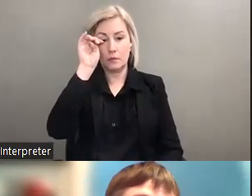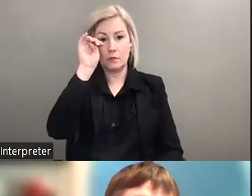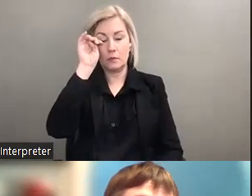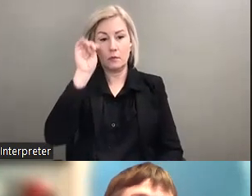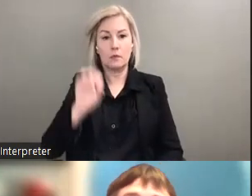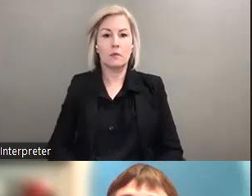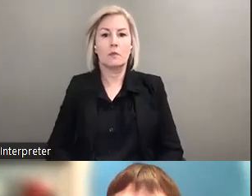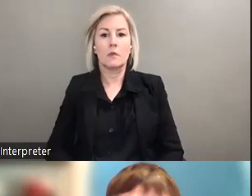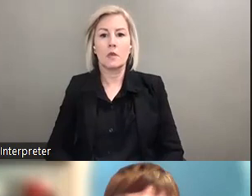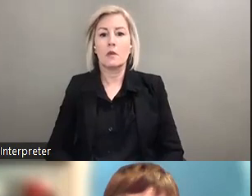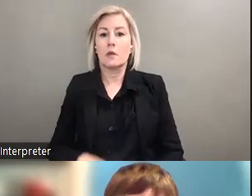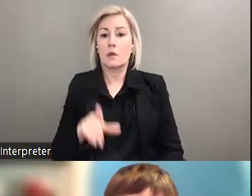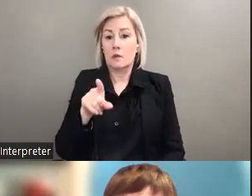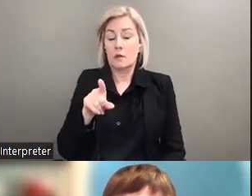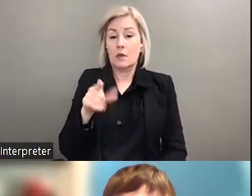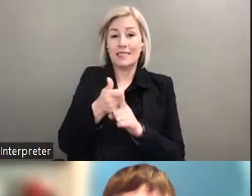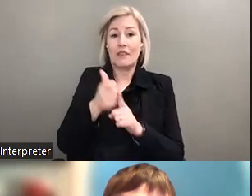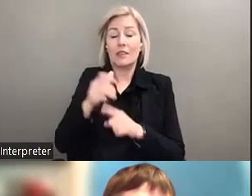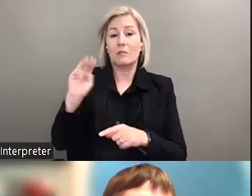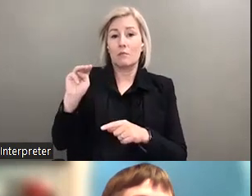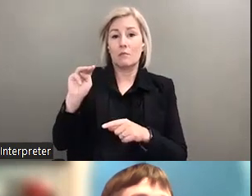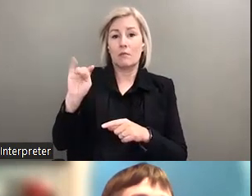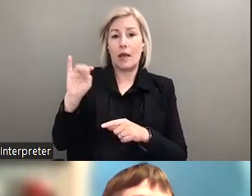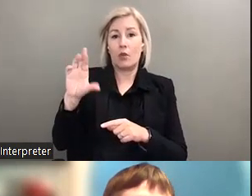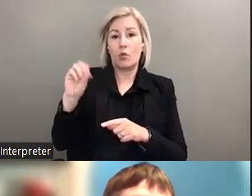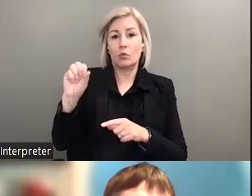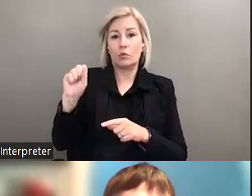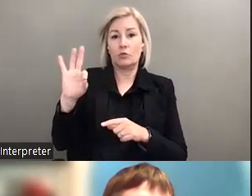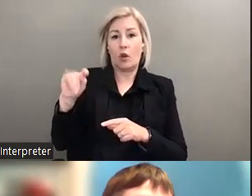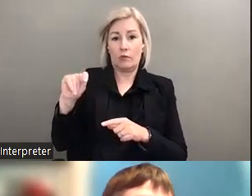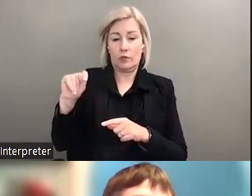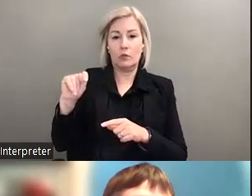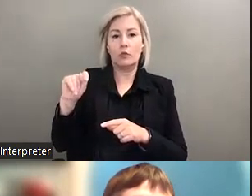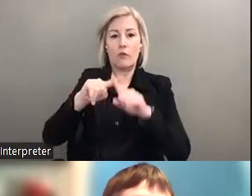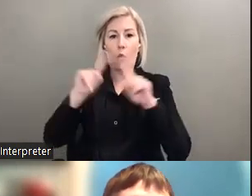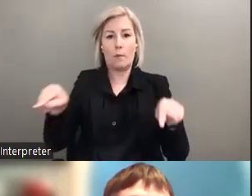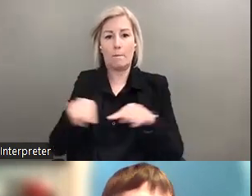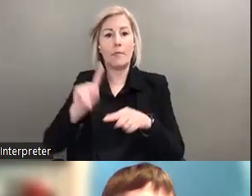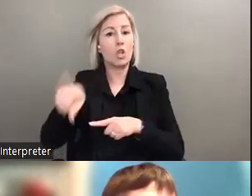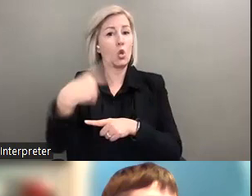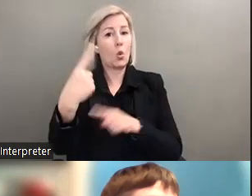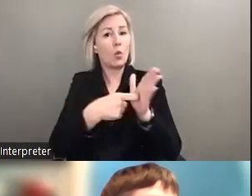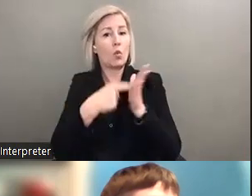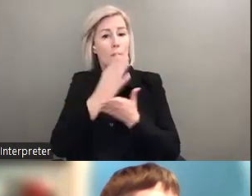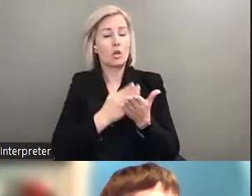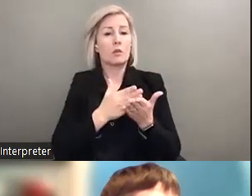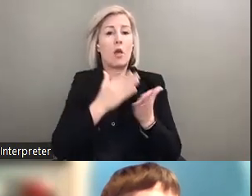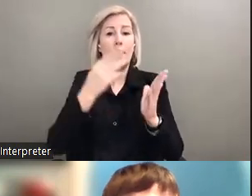The submission page is a Microsoft form. The only required portions of this form are the artist's